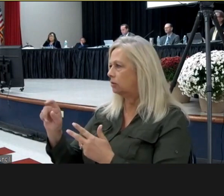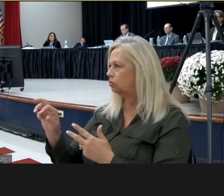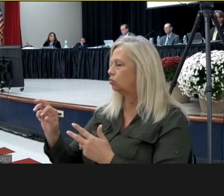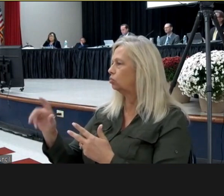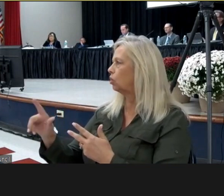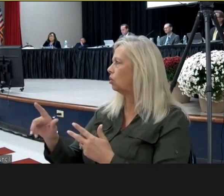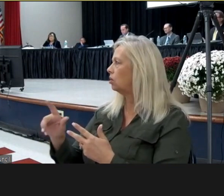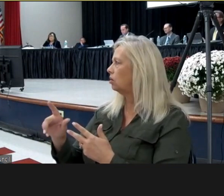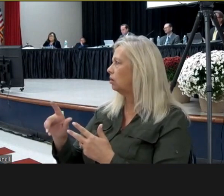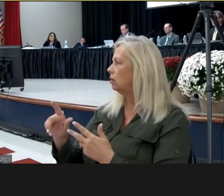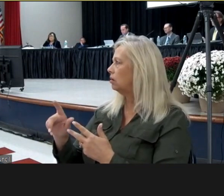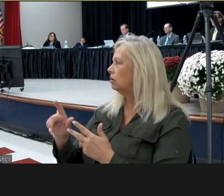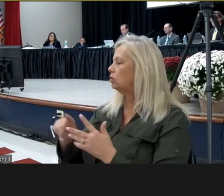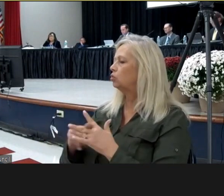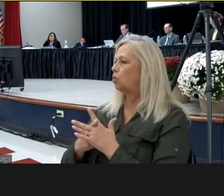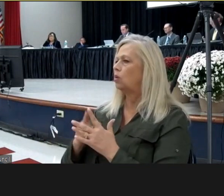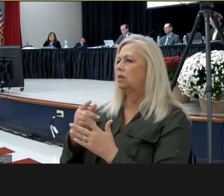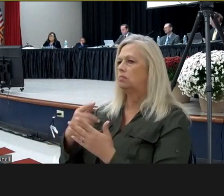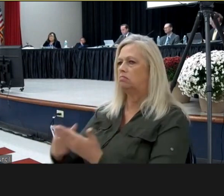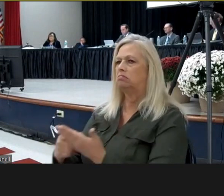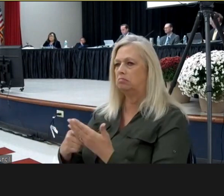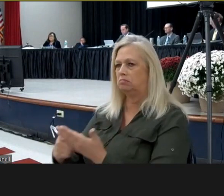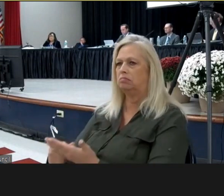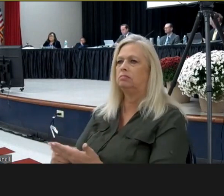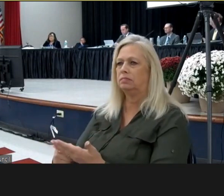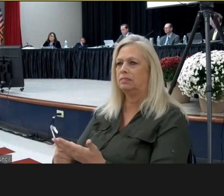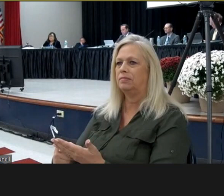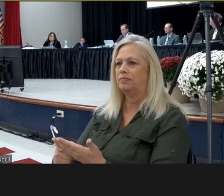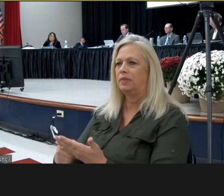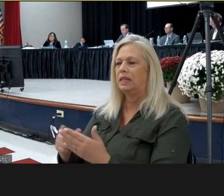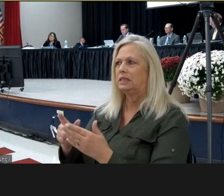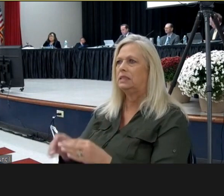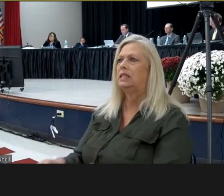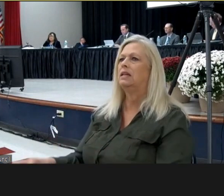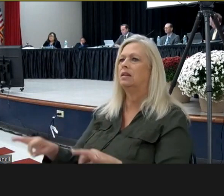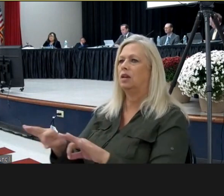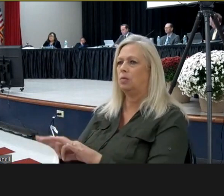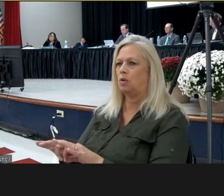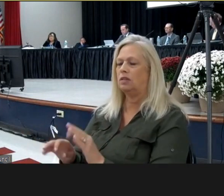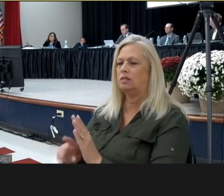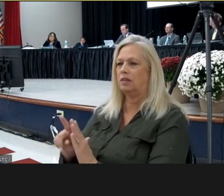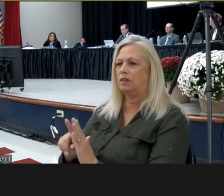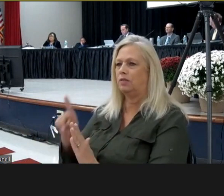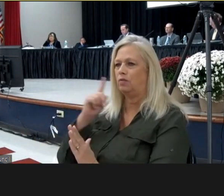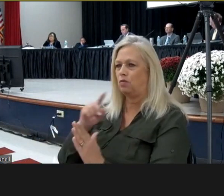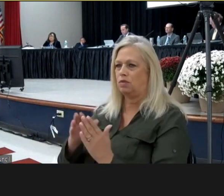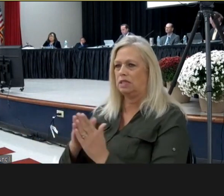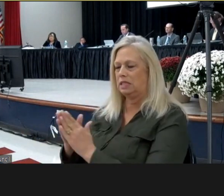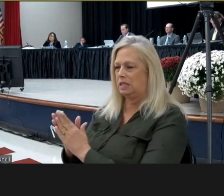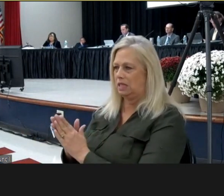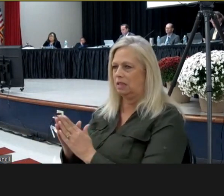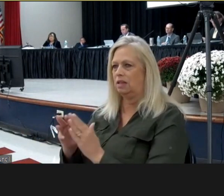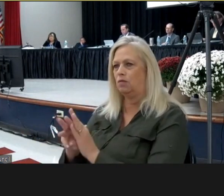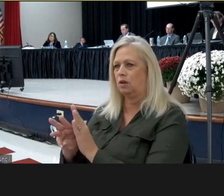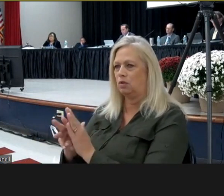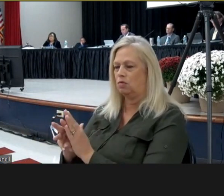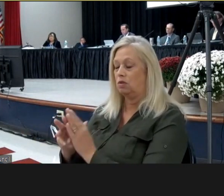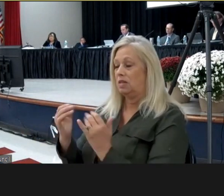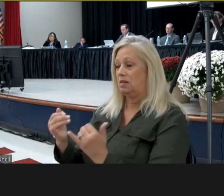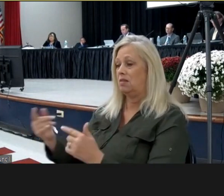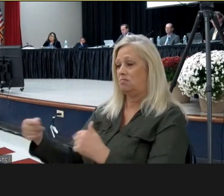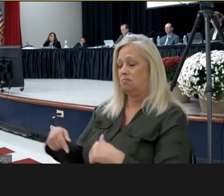this discussion and this really significant development for the city of Waco. And so we want to come to you today and give